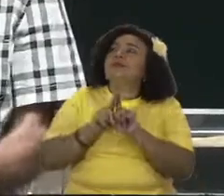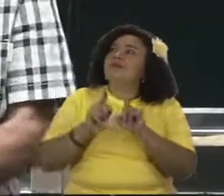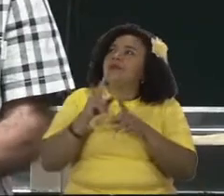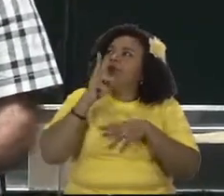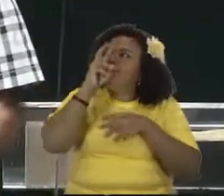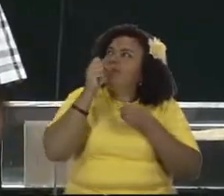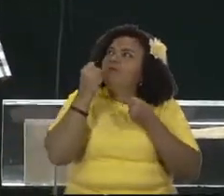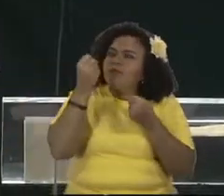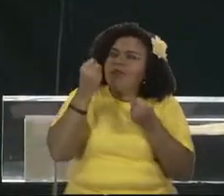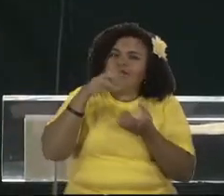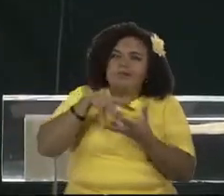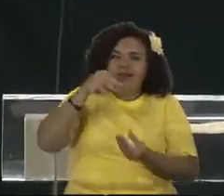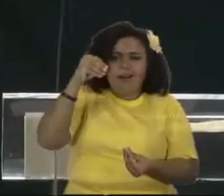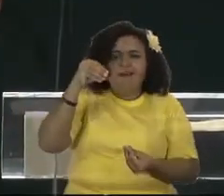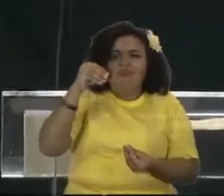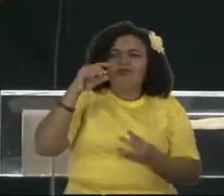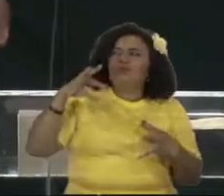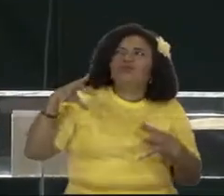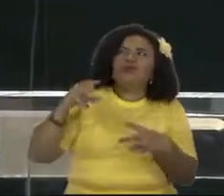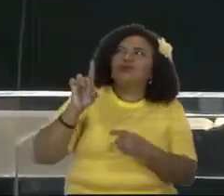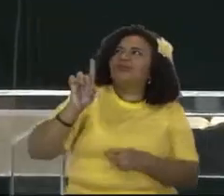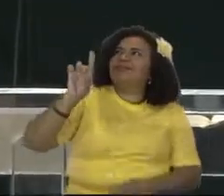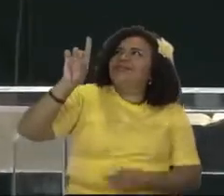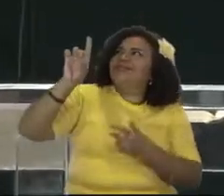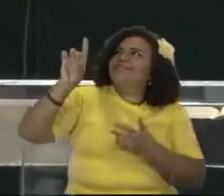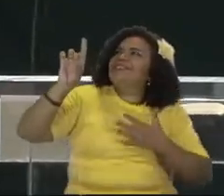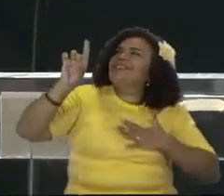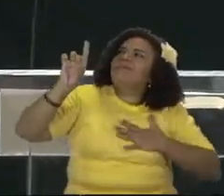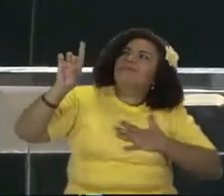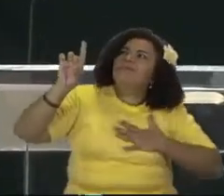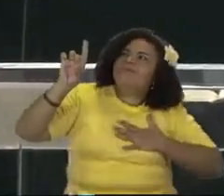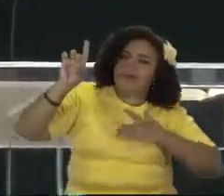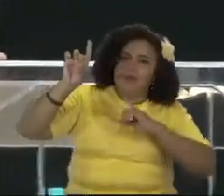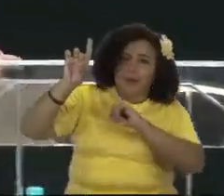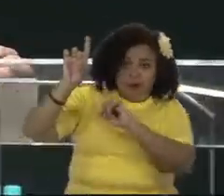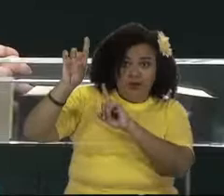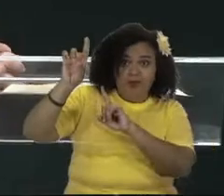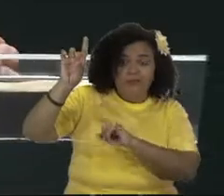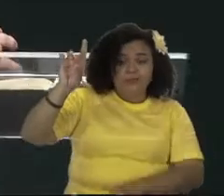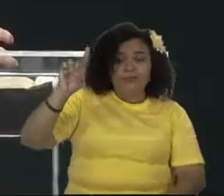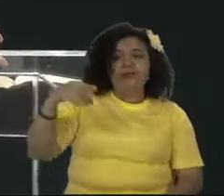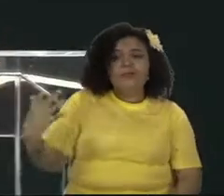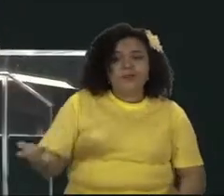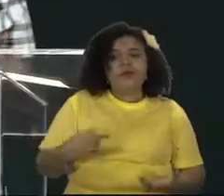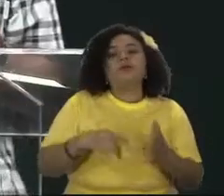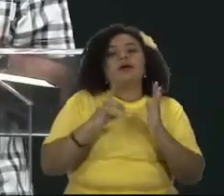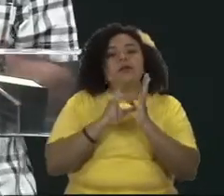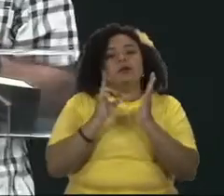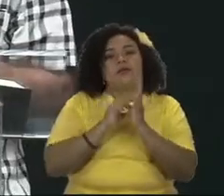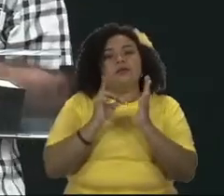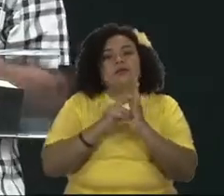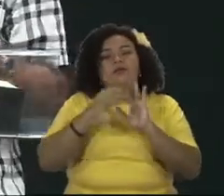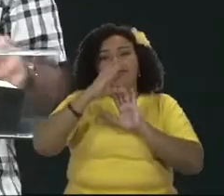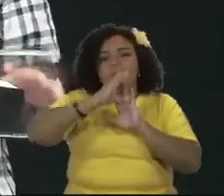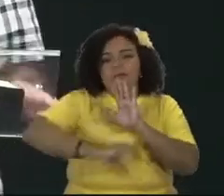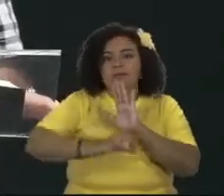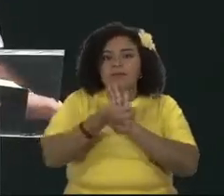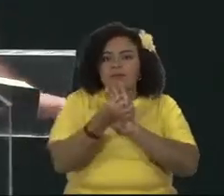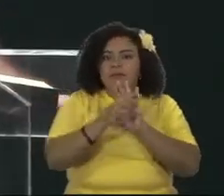mind, with all your strength. It tells on Deuteronomy chapter 6.